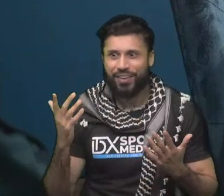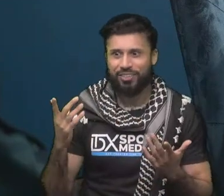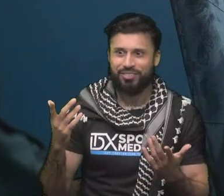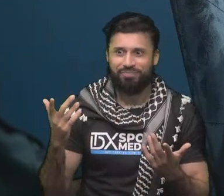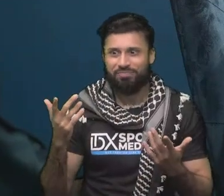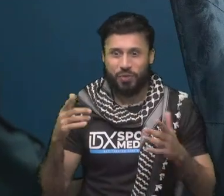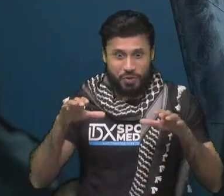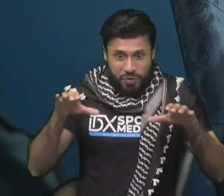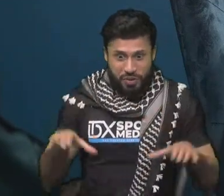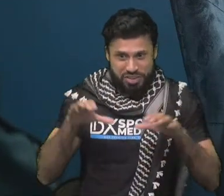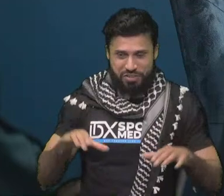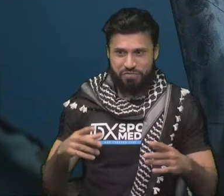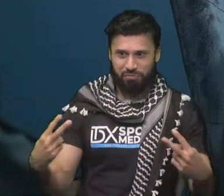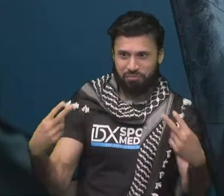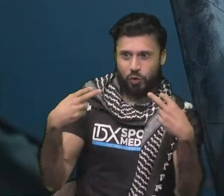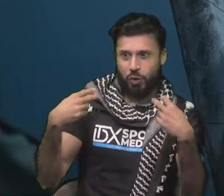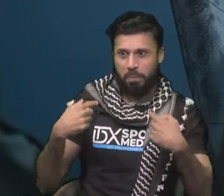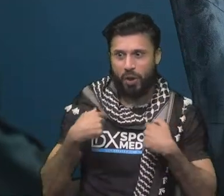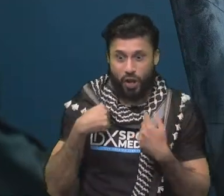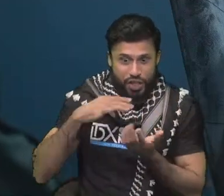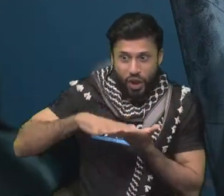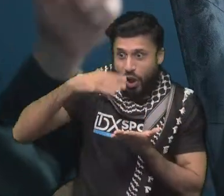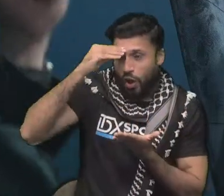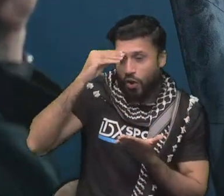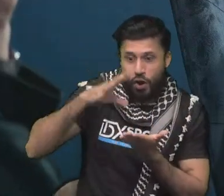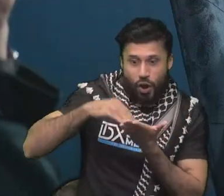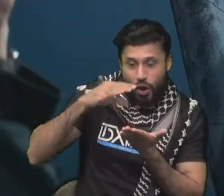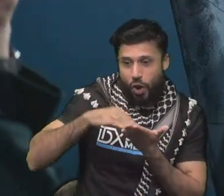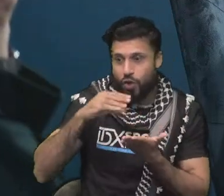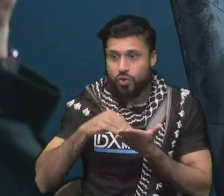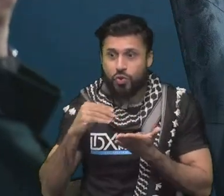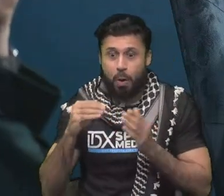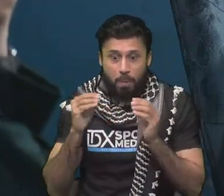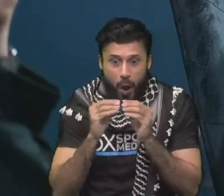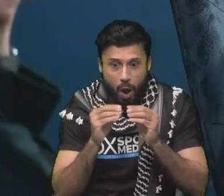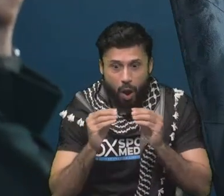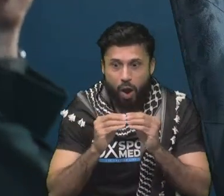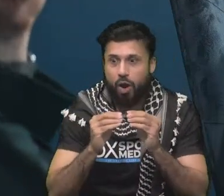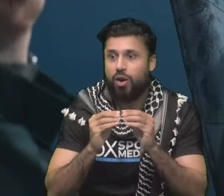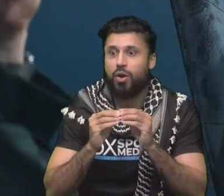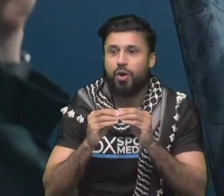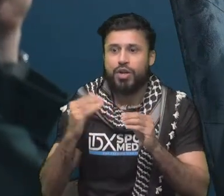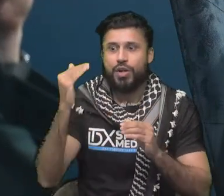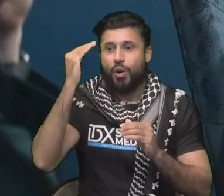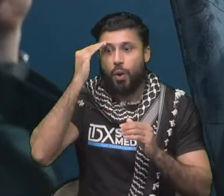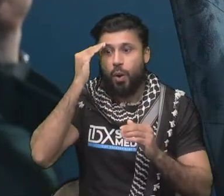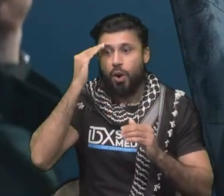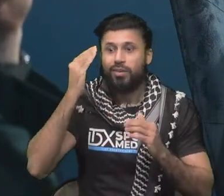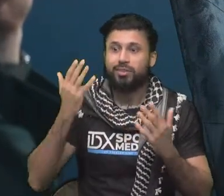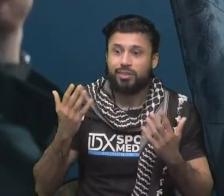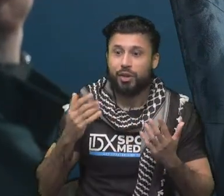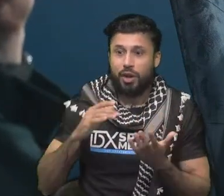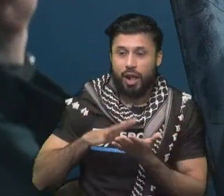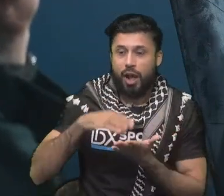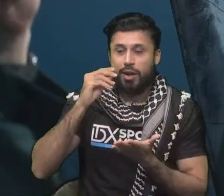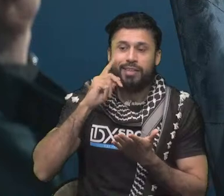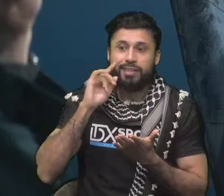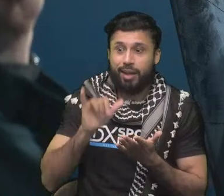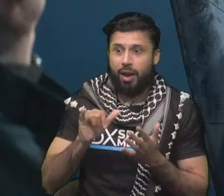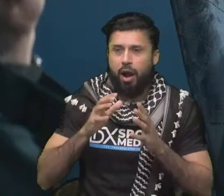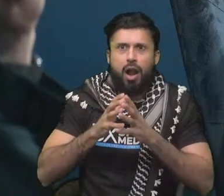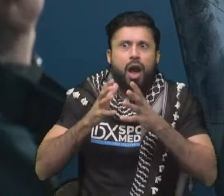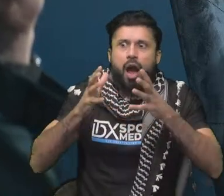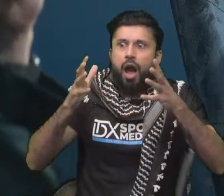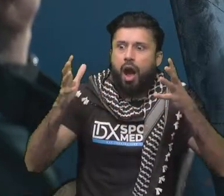humility. And if you continue, because now I realize there is a lot to learn before I can speak, you realize that the more you dig